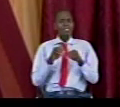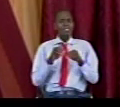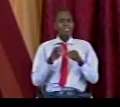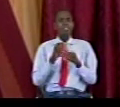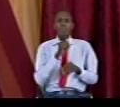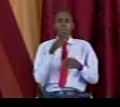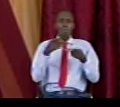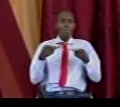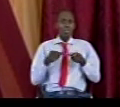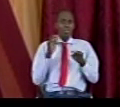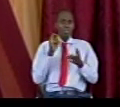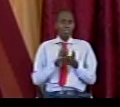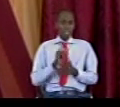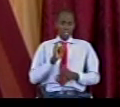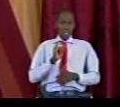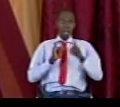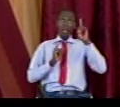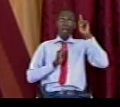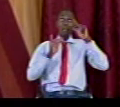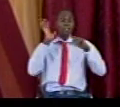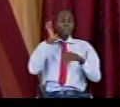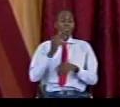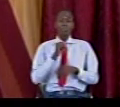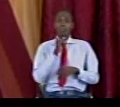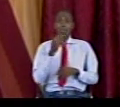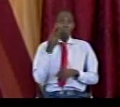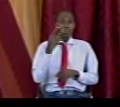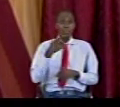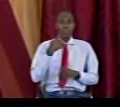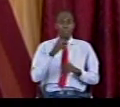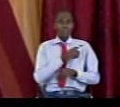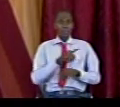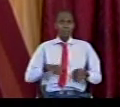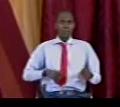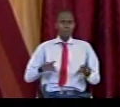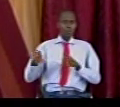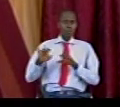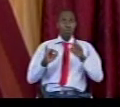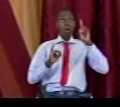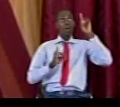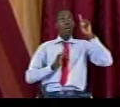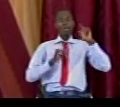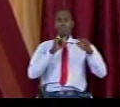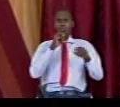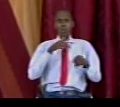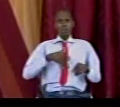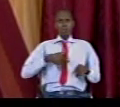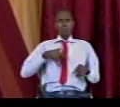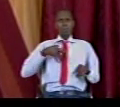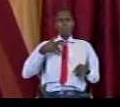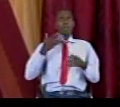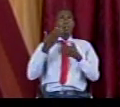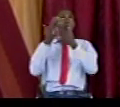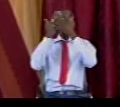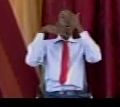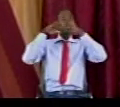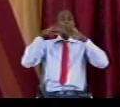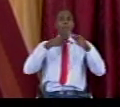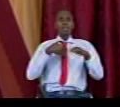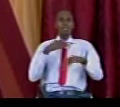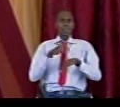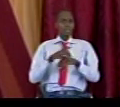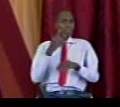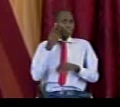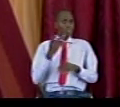not see, says the Lord? Do not I feel heaven and earth? You see how he brings heaven and